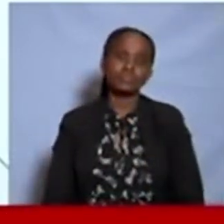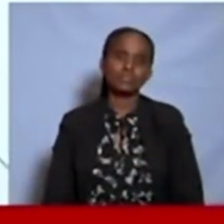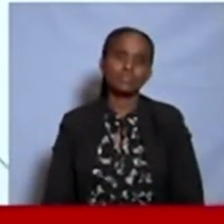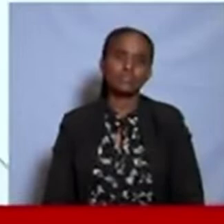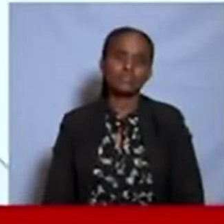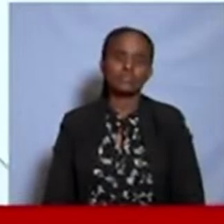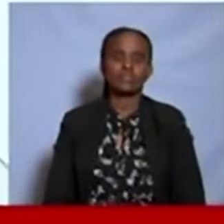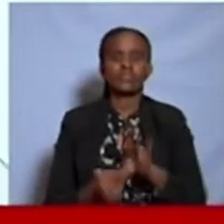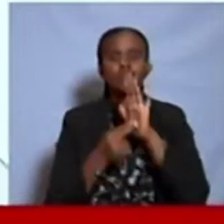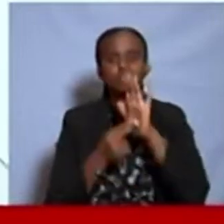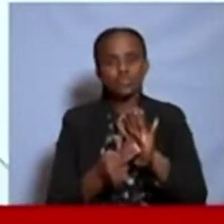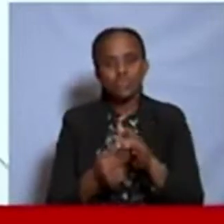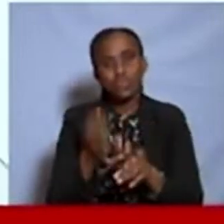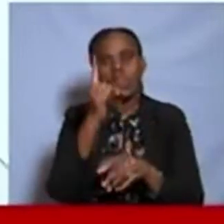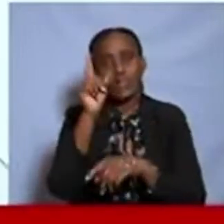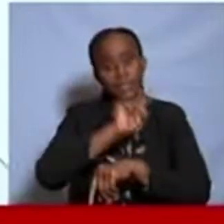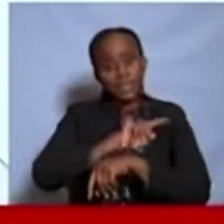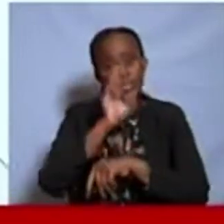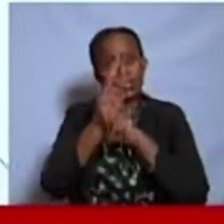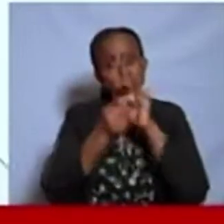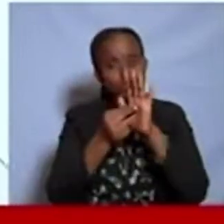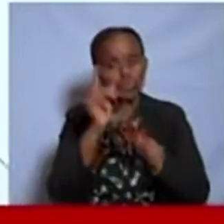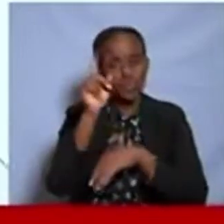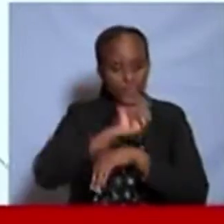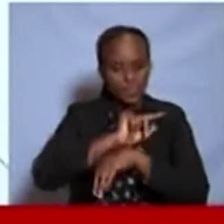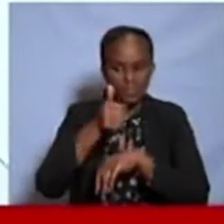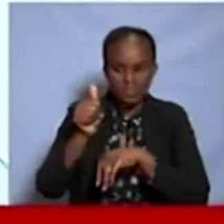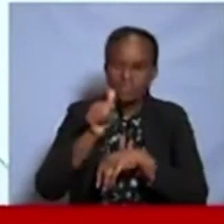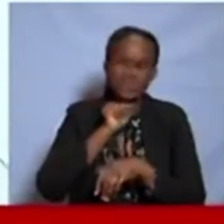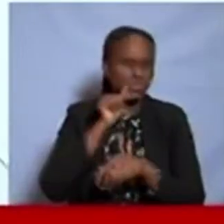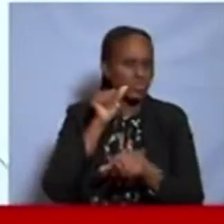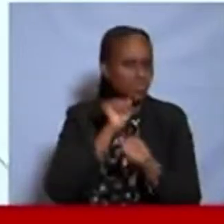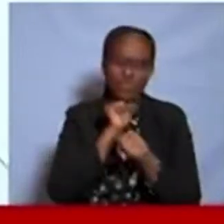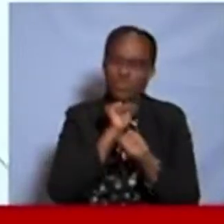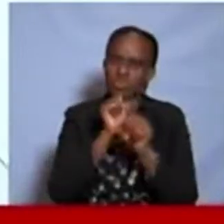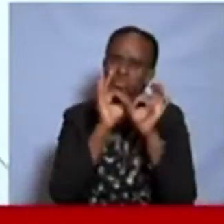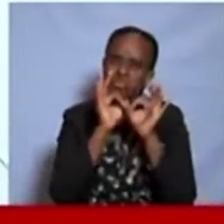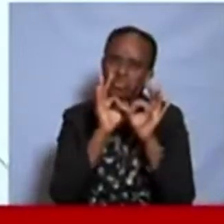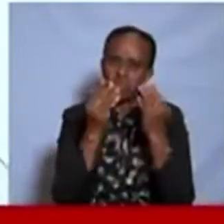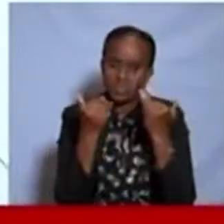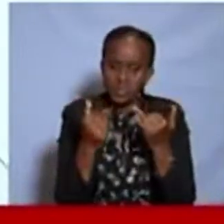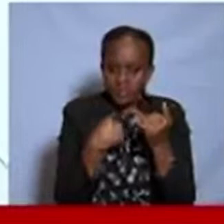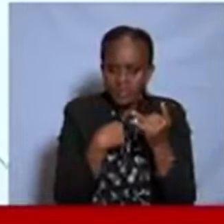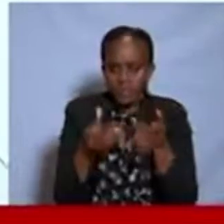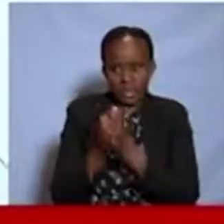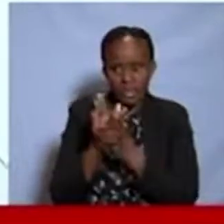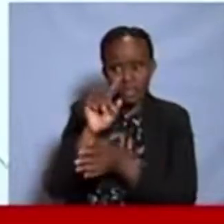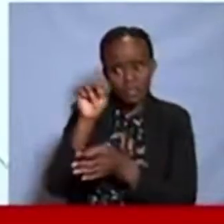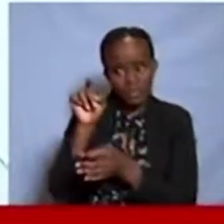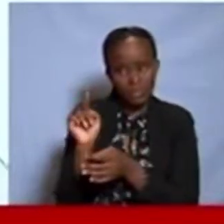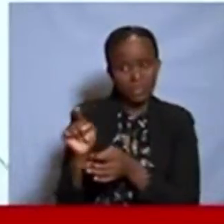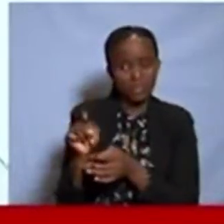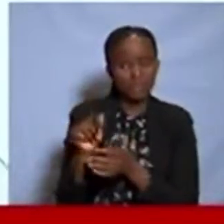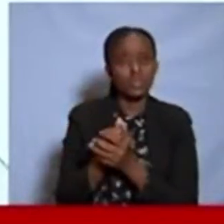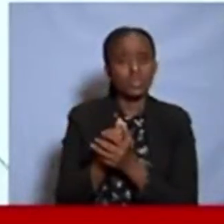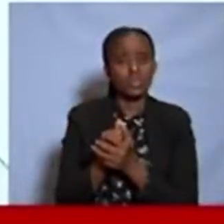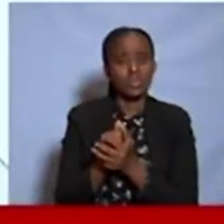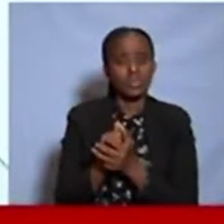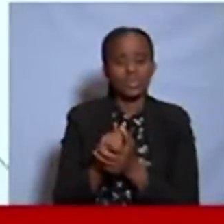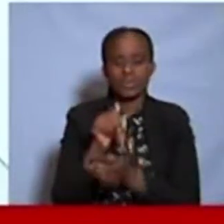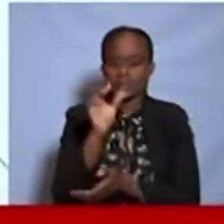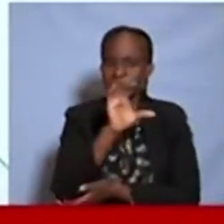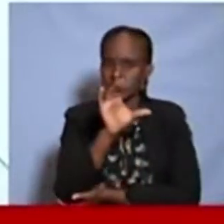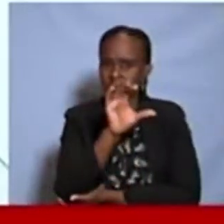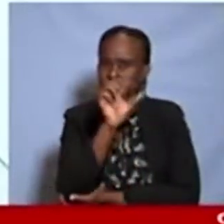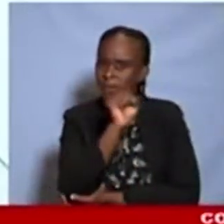It will come out anyway. So the point I'm trying here, you're not doing very well in this. And now I'm going to ask you a question. As the